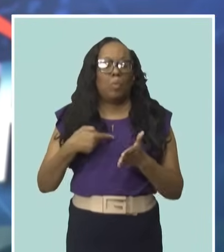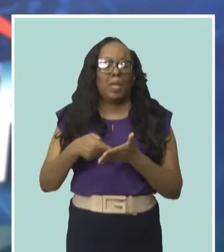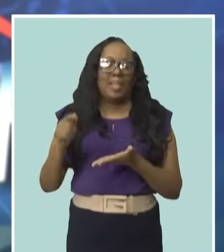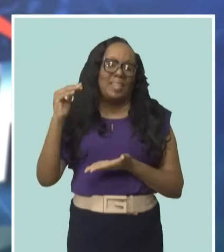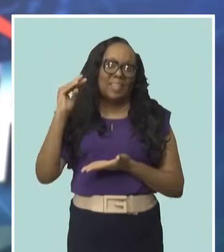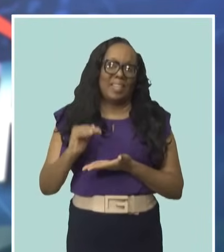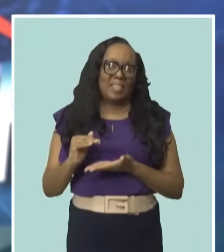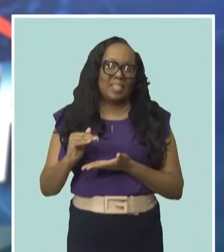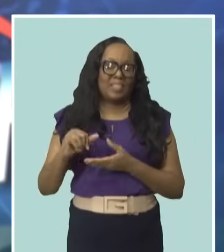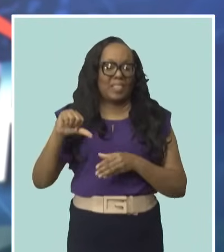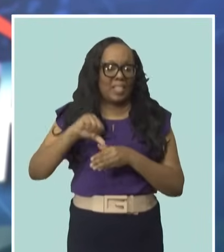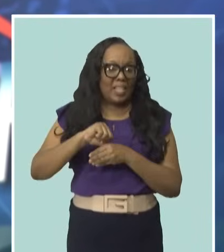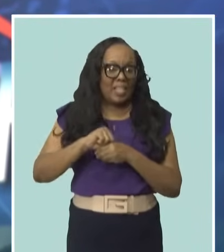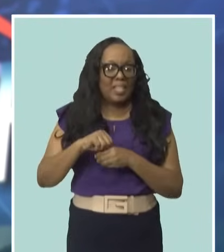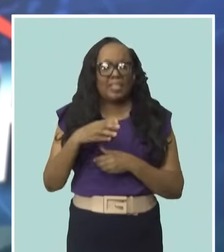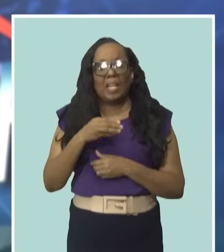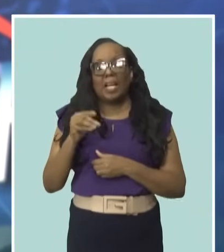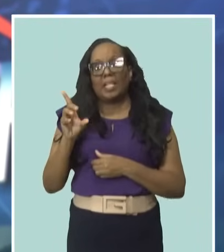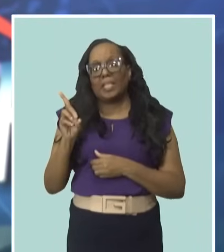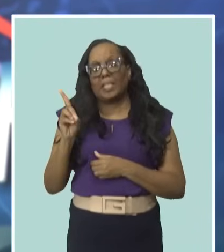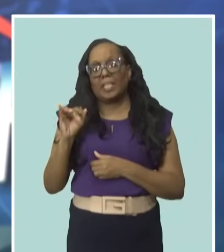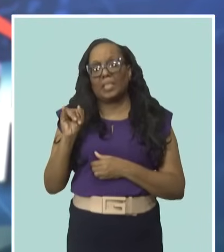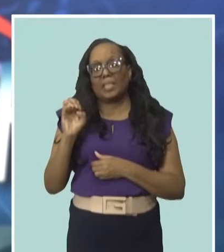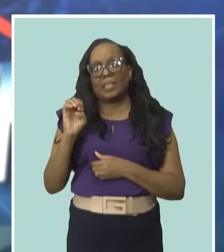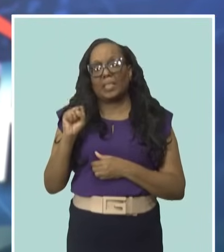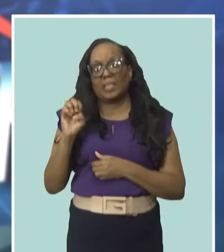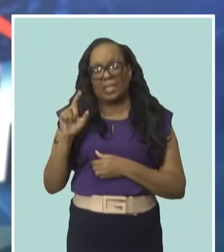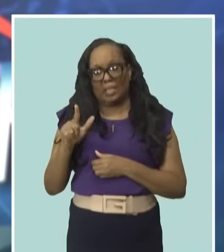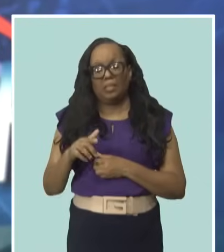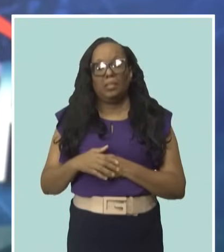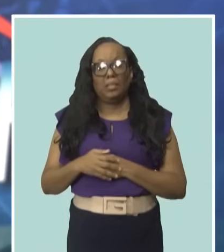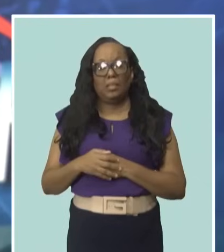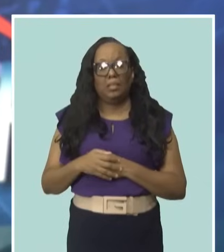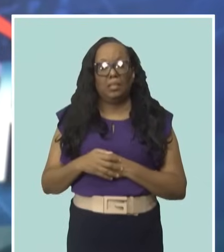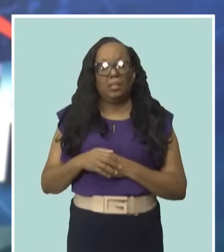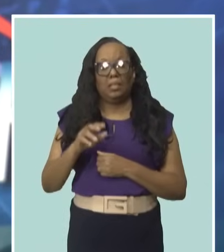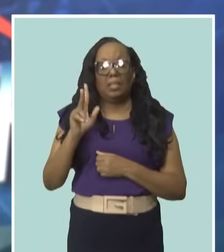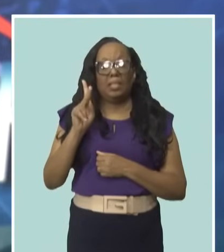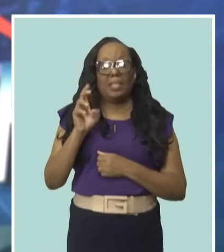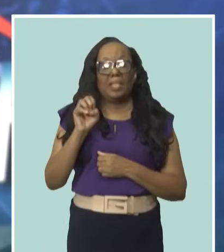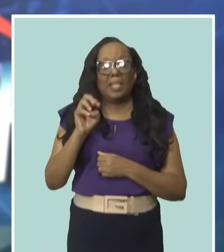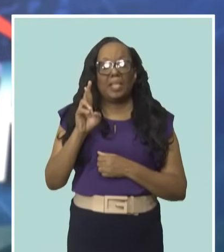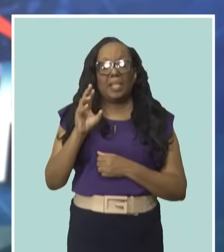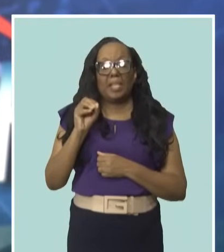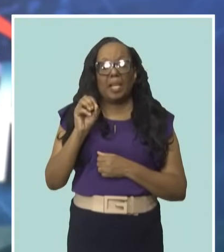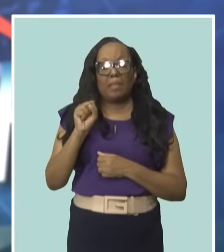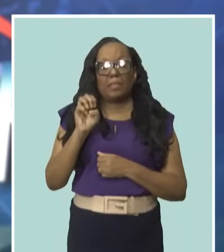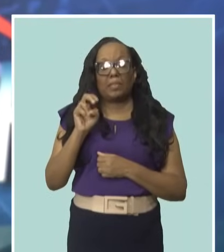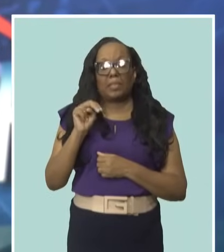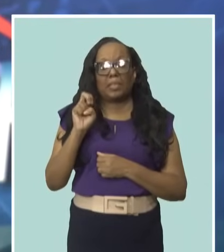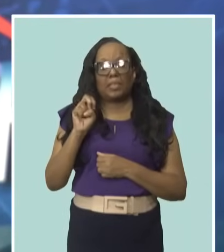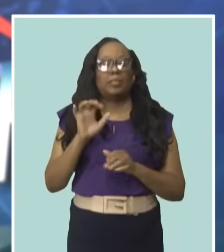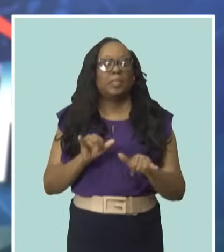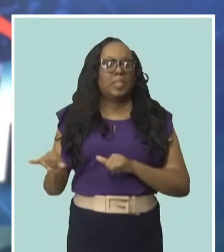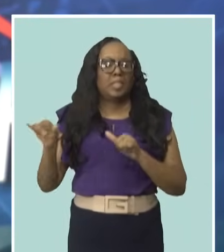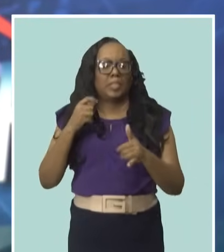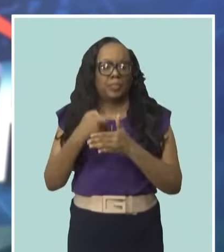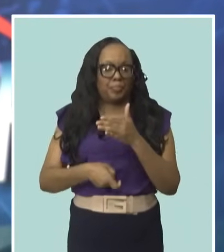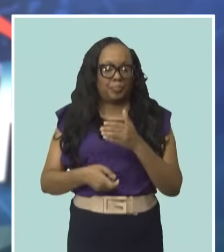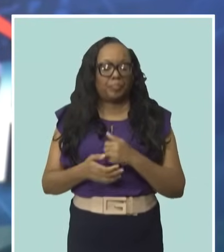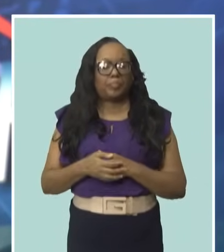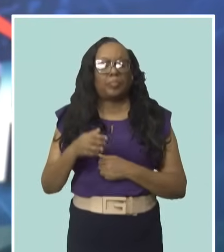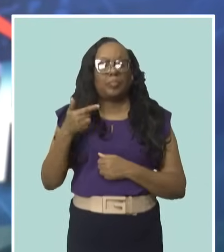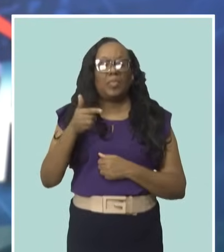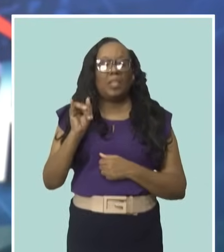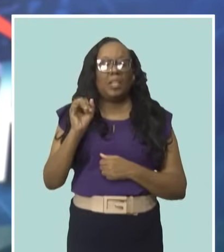diesel, while the price of kerosene will remain unchanged effective midnight tonight. According to a statement from the Government Information